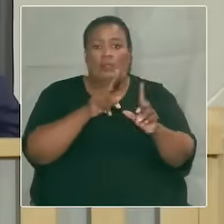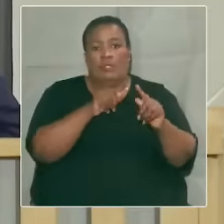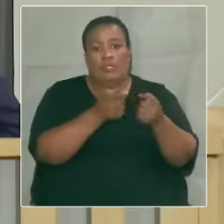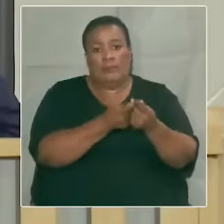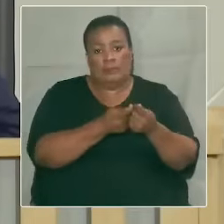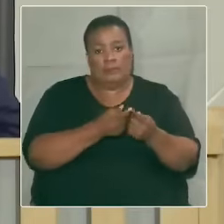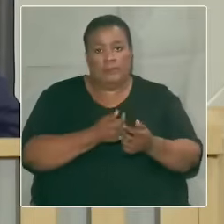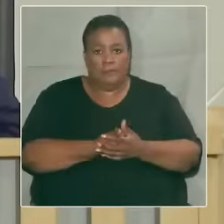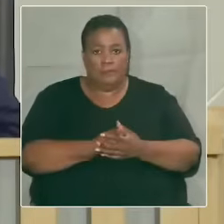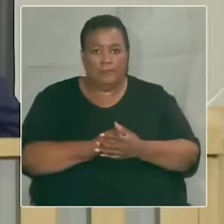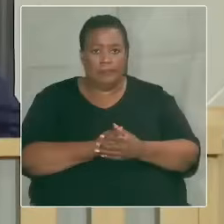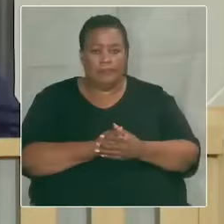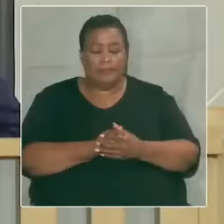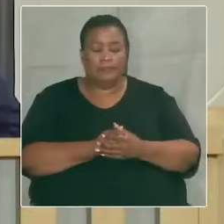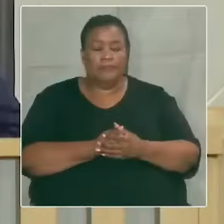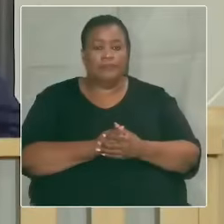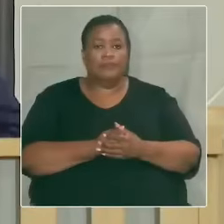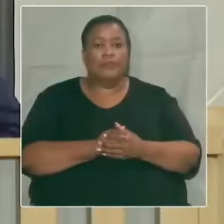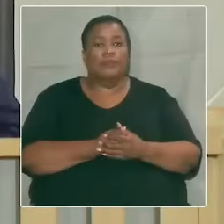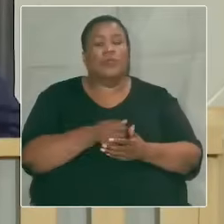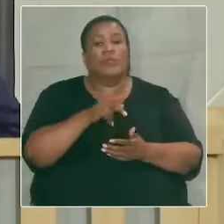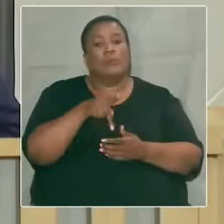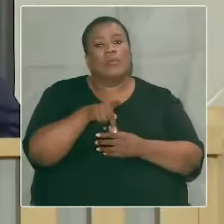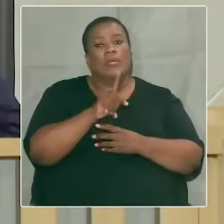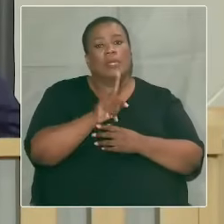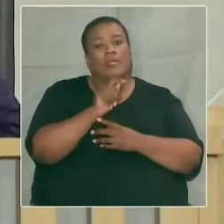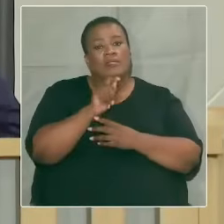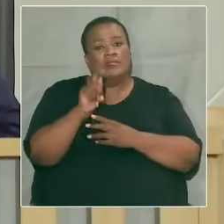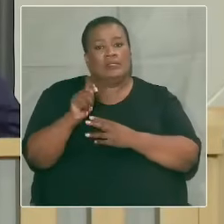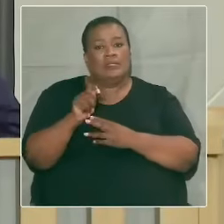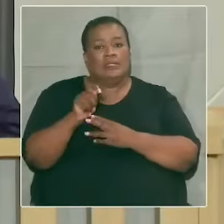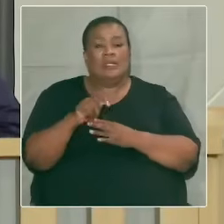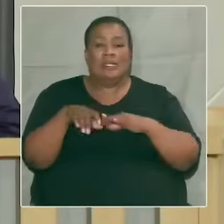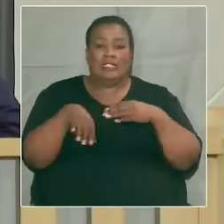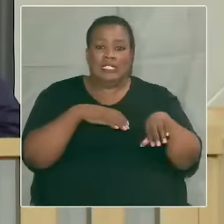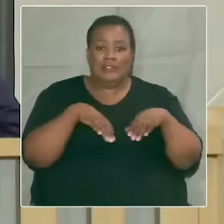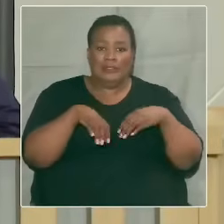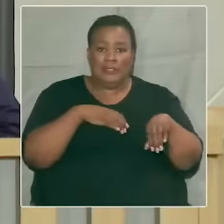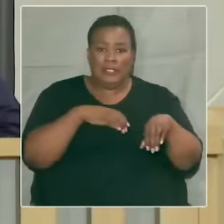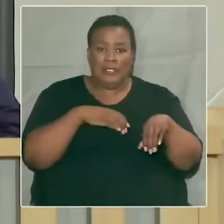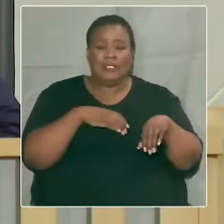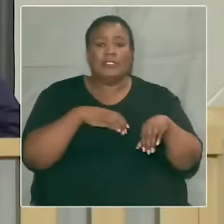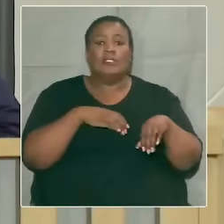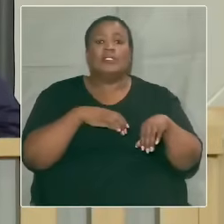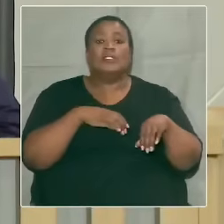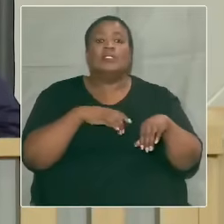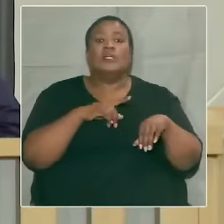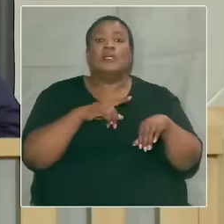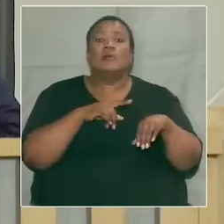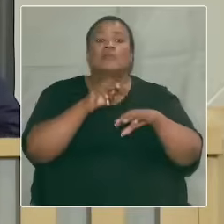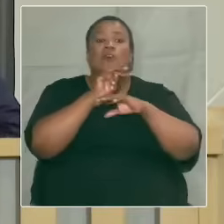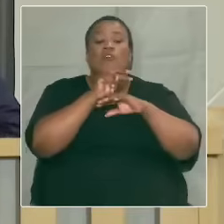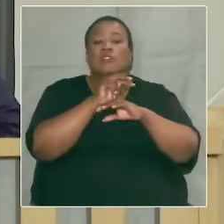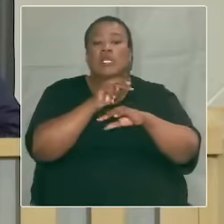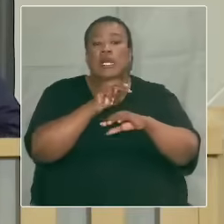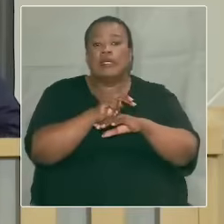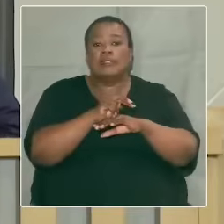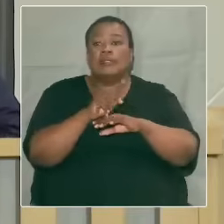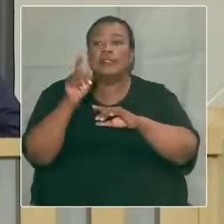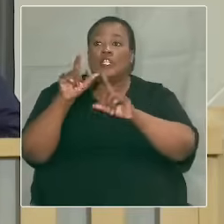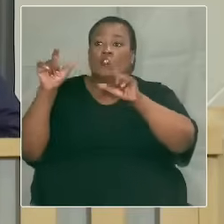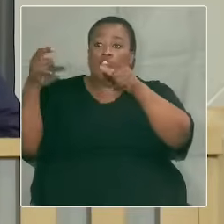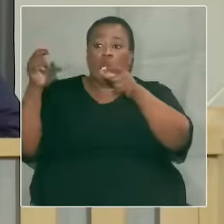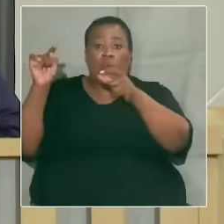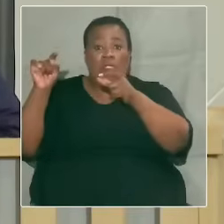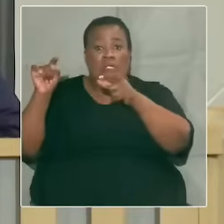Oversight of the PKTT's activities was provided by the National Steering Committee, which comprised of senior officials